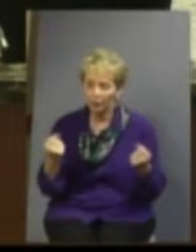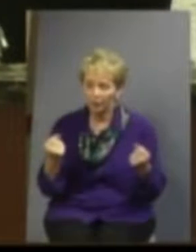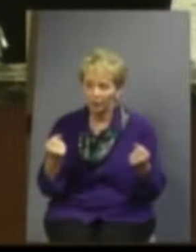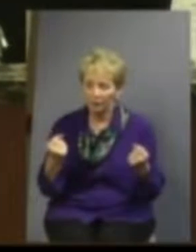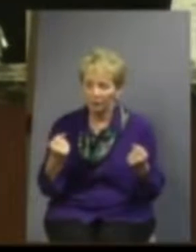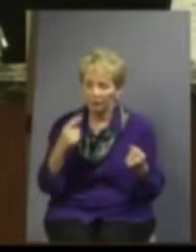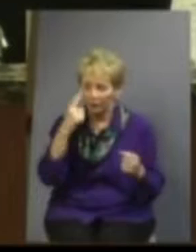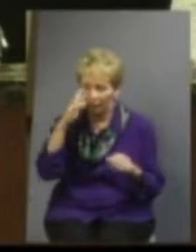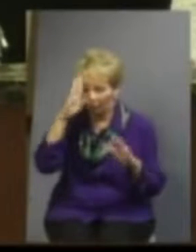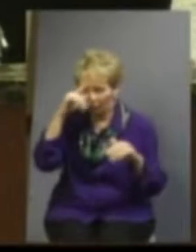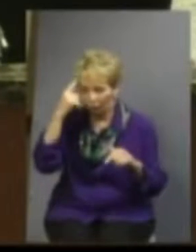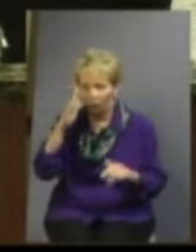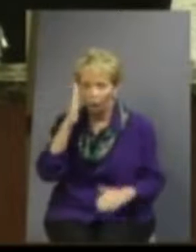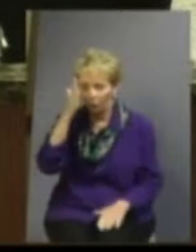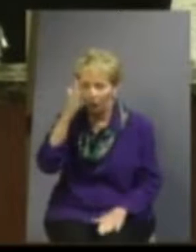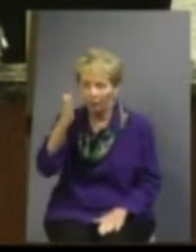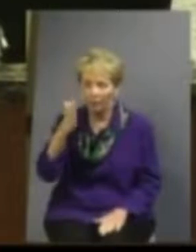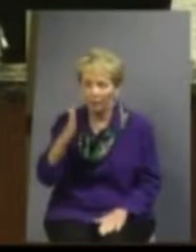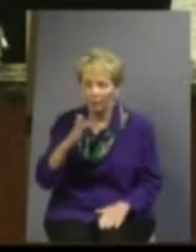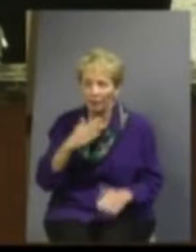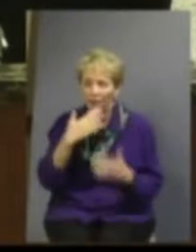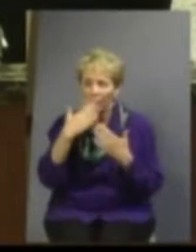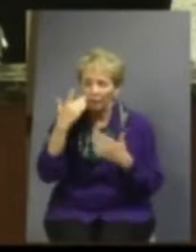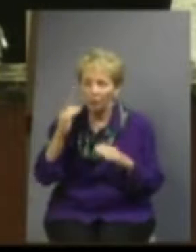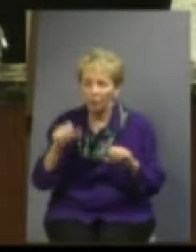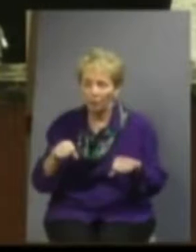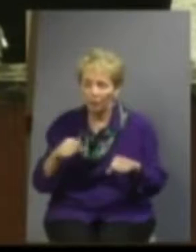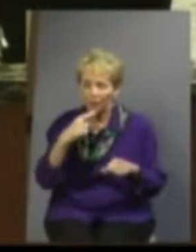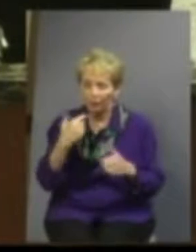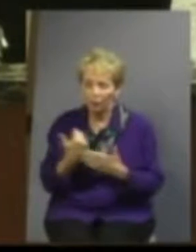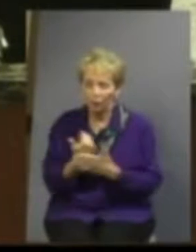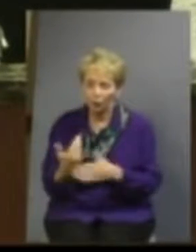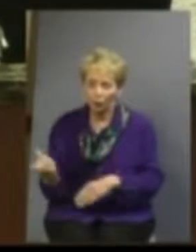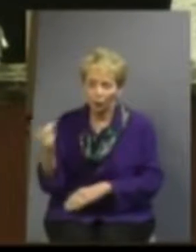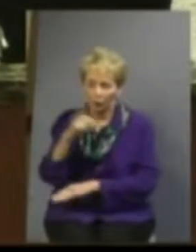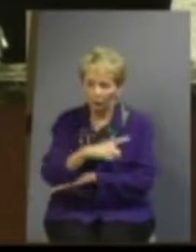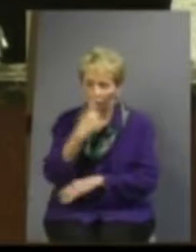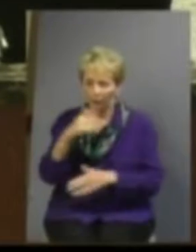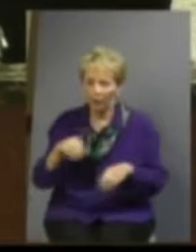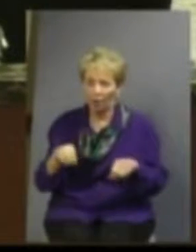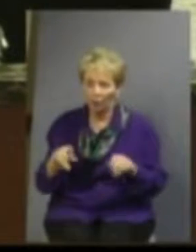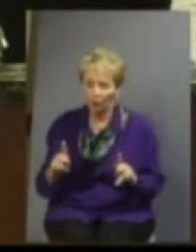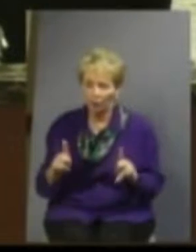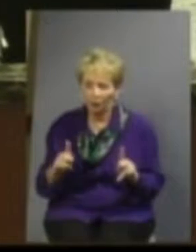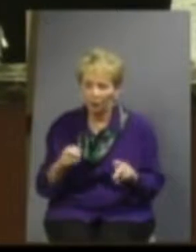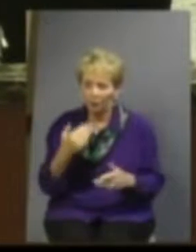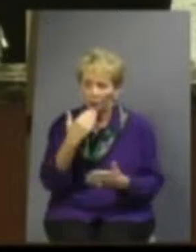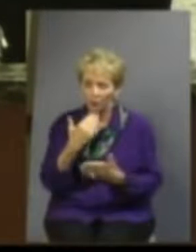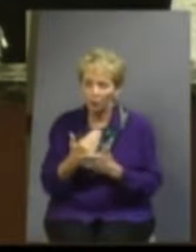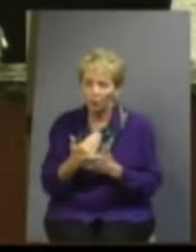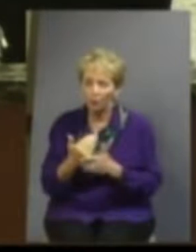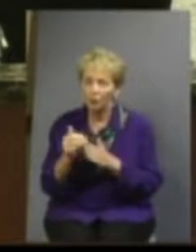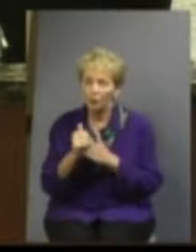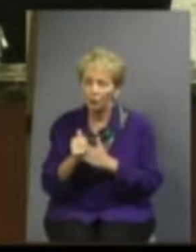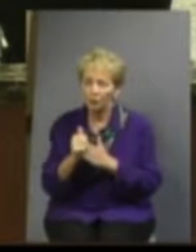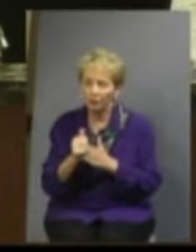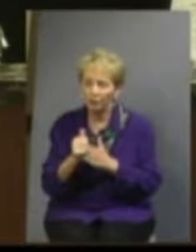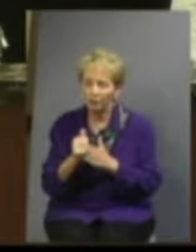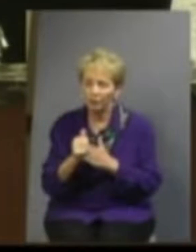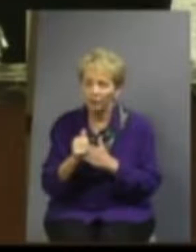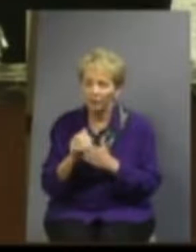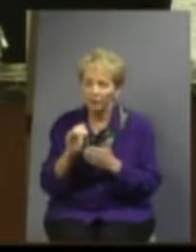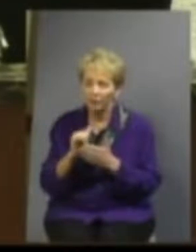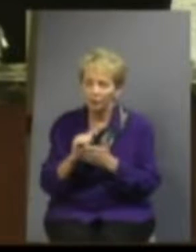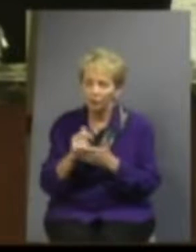our tomorrows. Thank you for the possibilities of each new day and for the opportunities to be good stewards of the gifts you